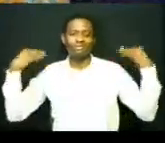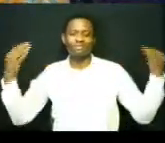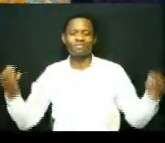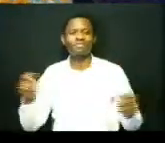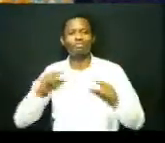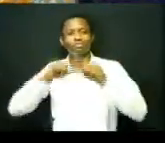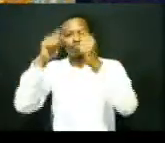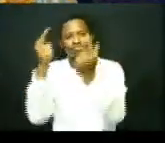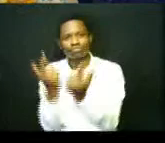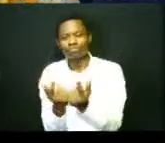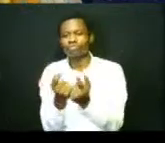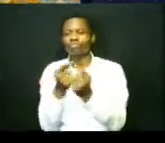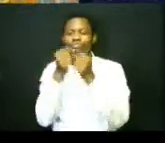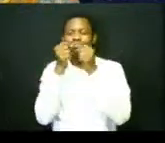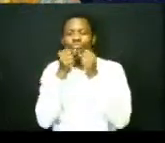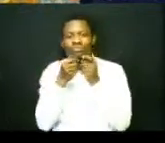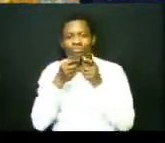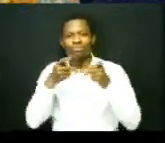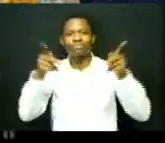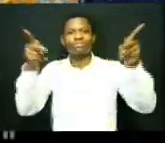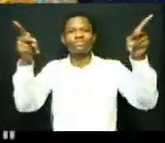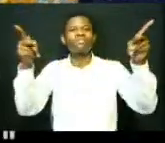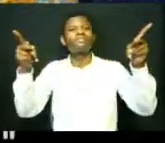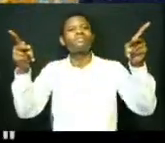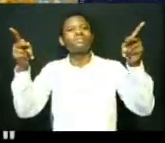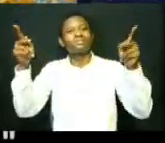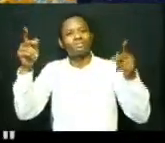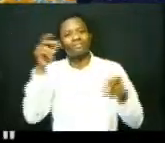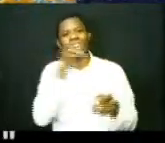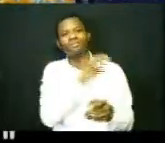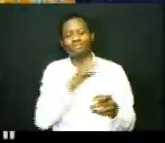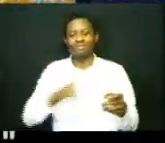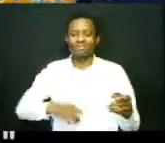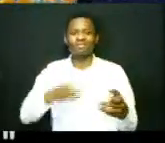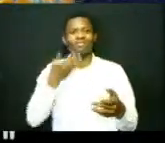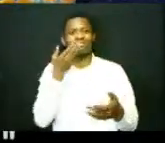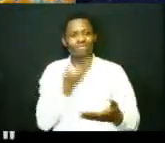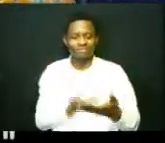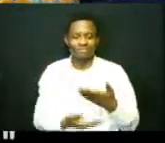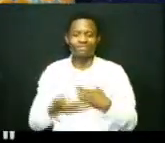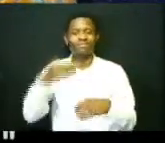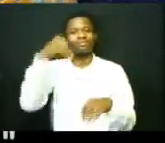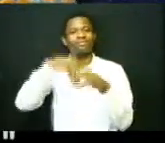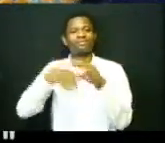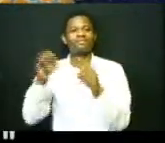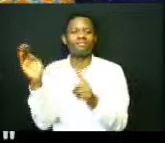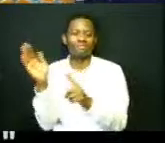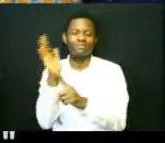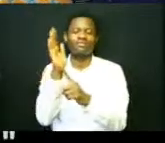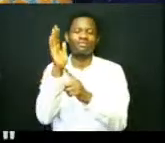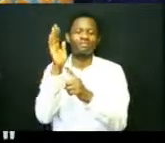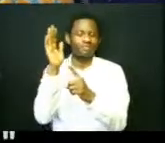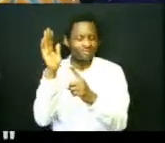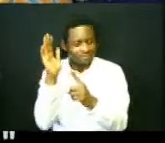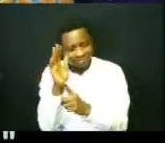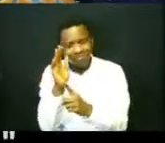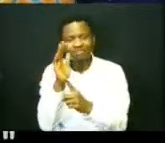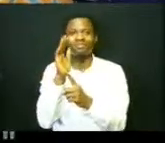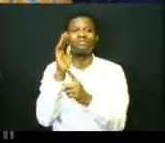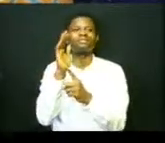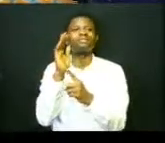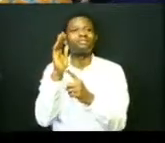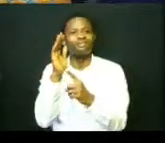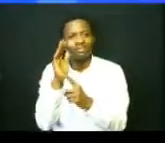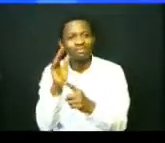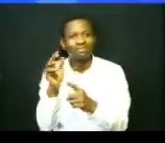the living hosts proclaim, Christ is born in Bethlehem.